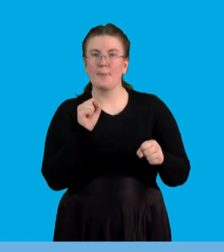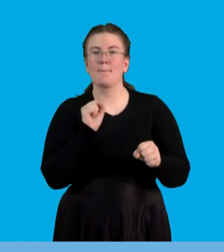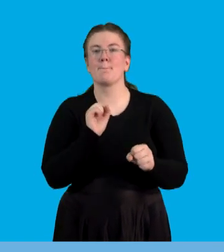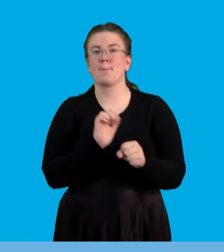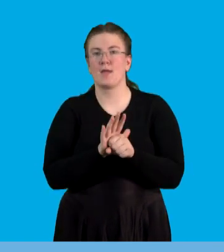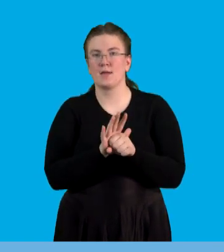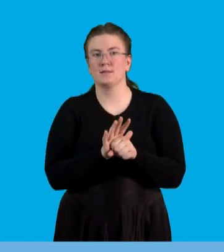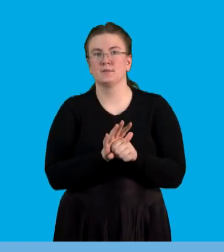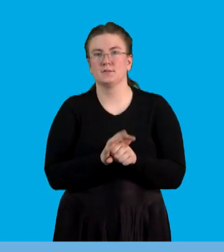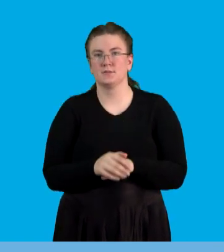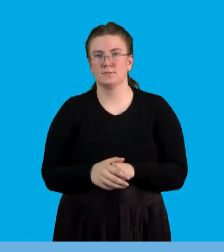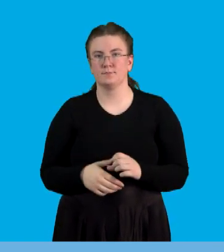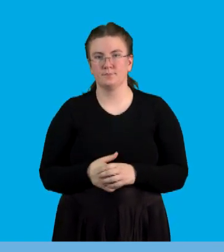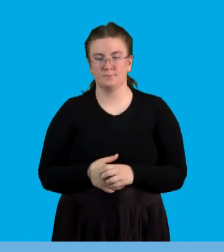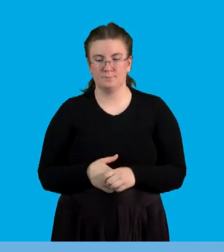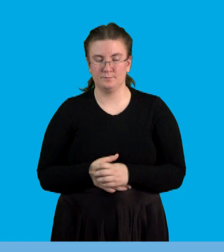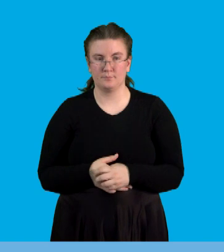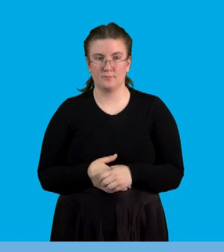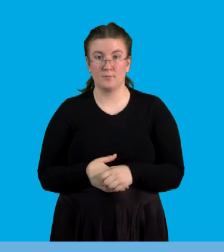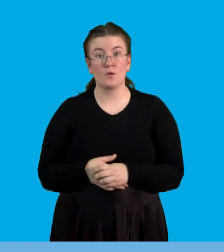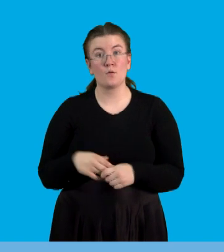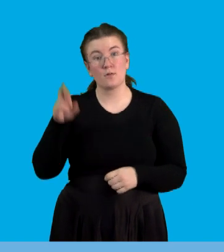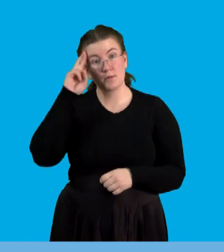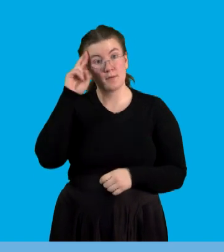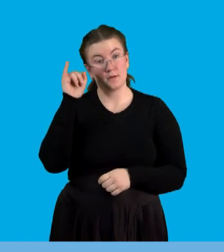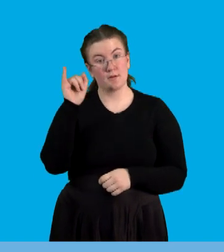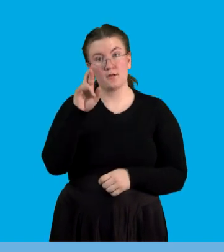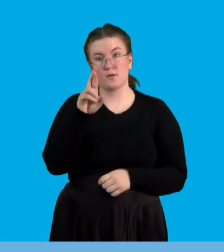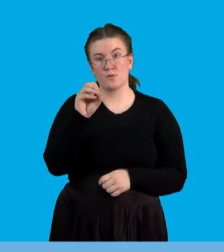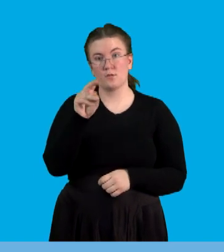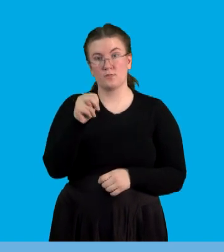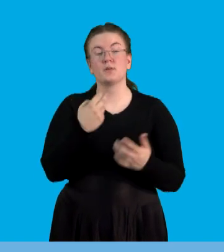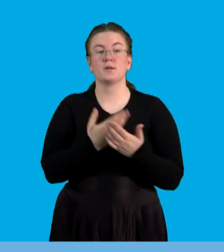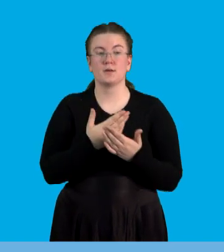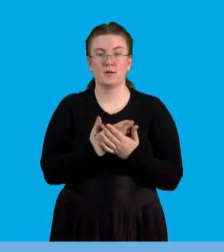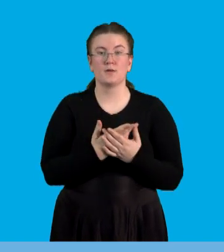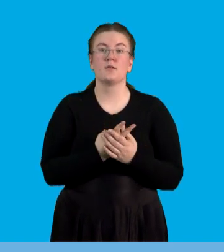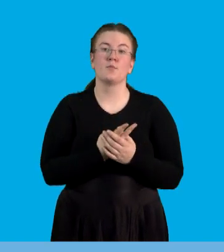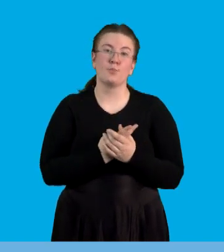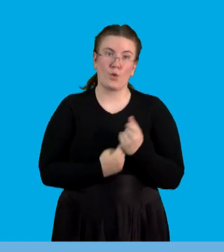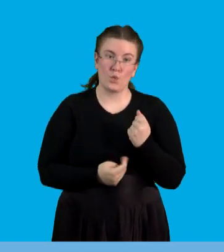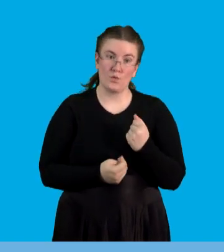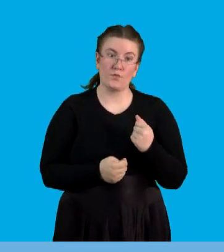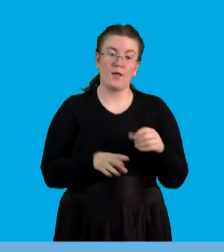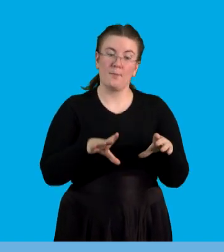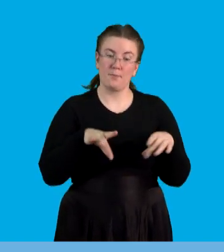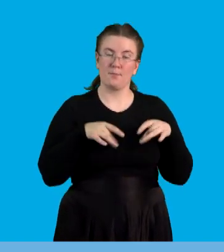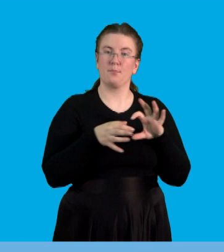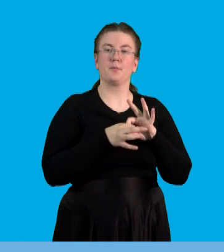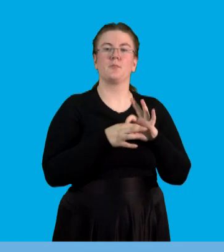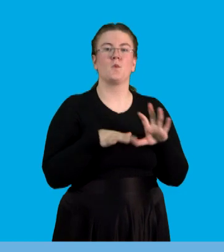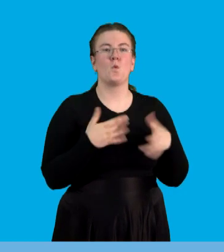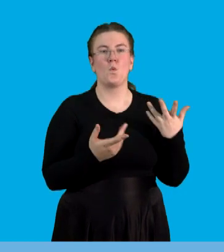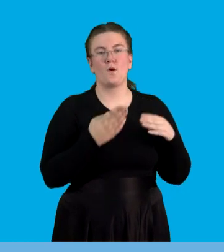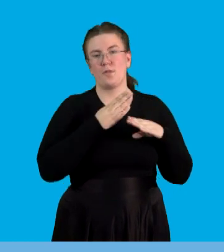pattern that the iron filling makes around the magnet. So remember that iron can be attracted to the magnet. It can either